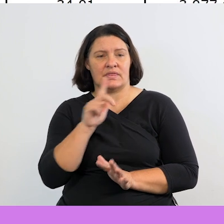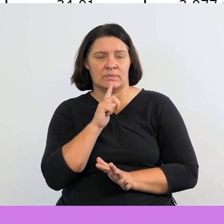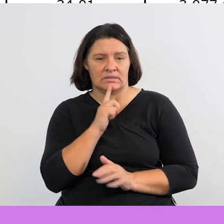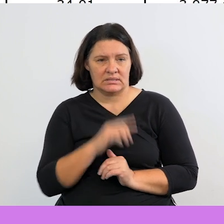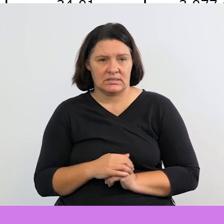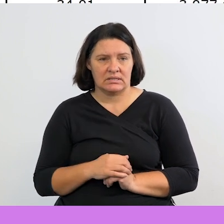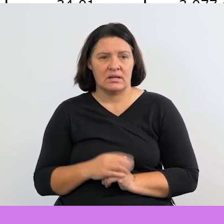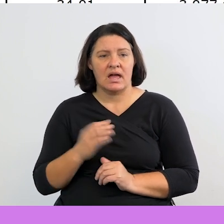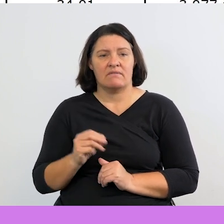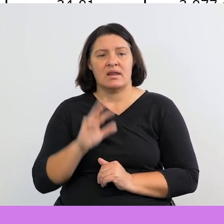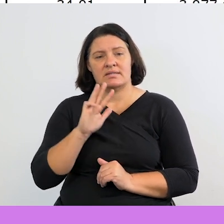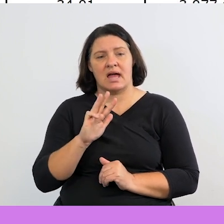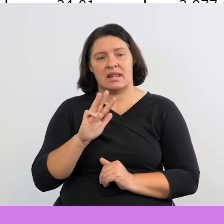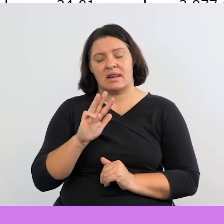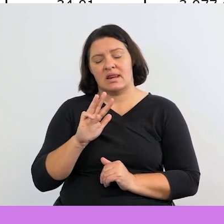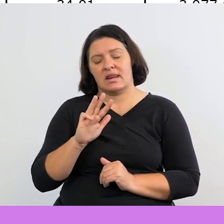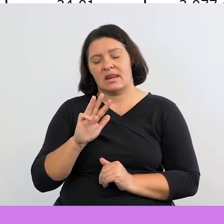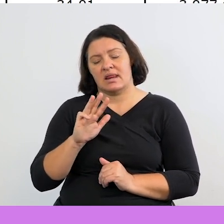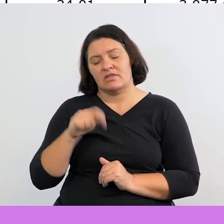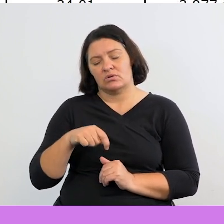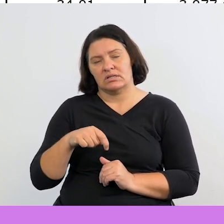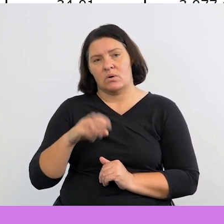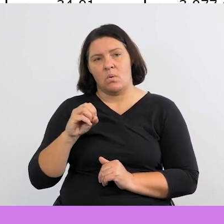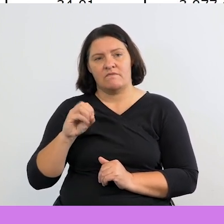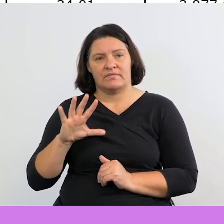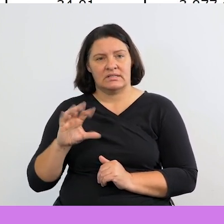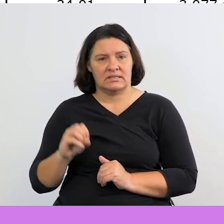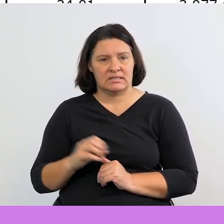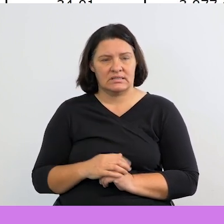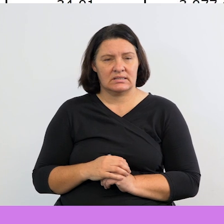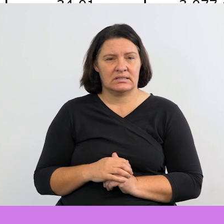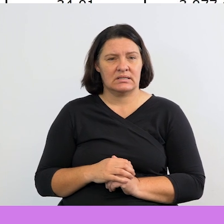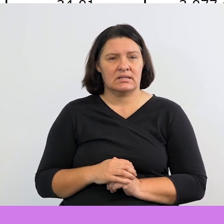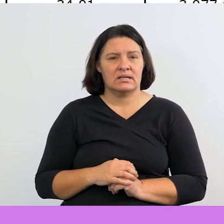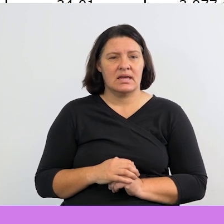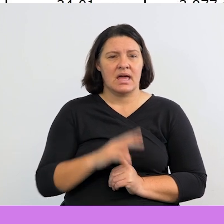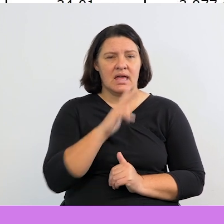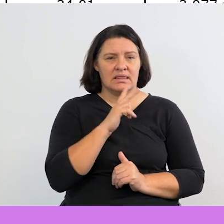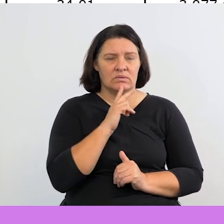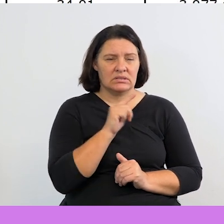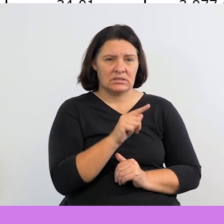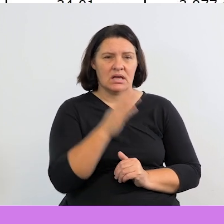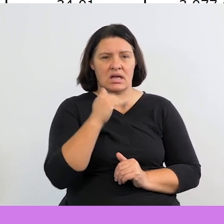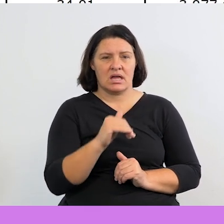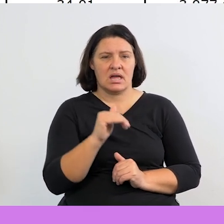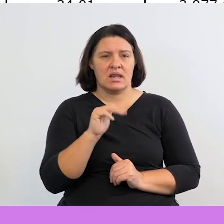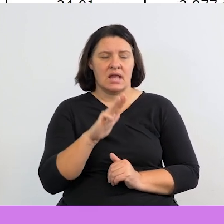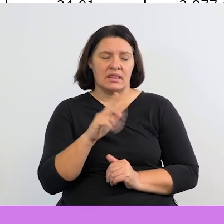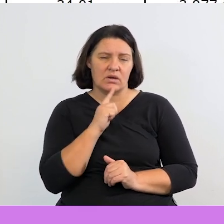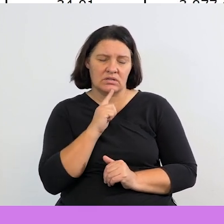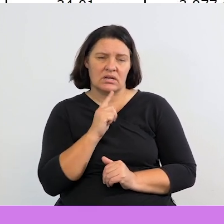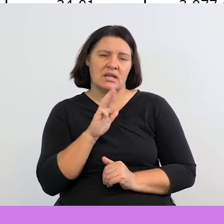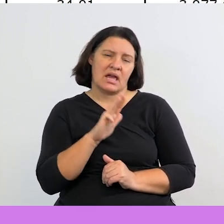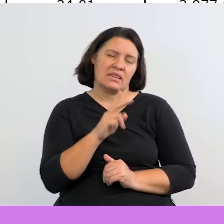to the 8,000. Then we have 9,050. If this is 8,000, 8,500, 9,000.